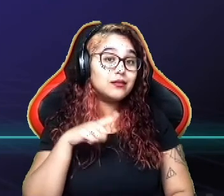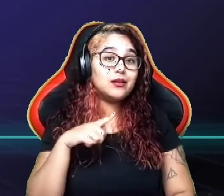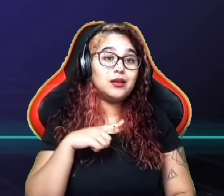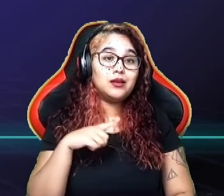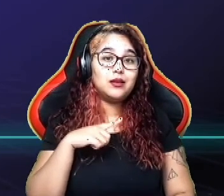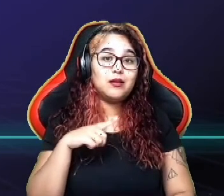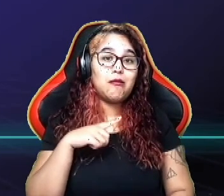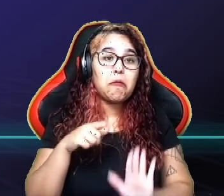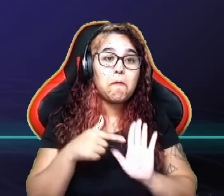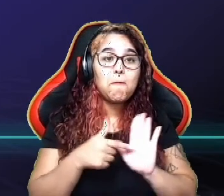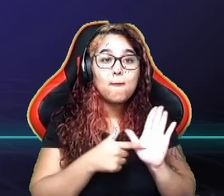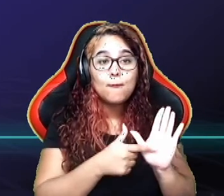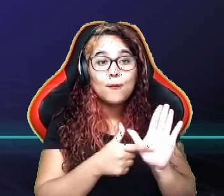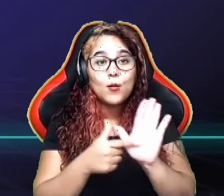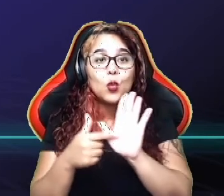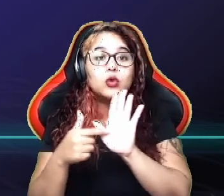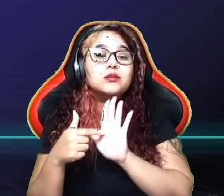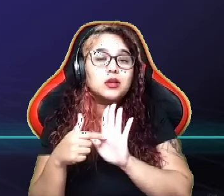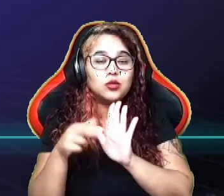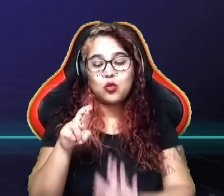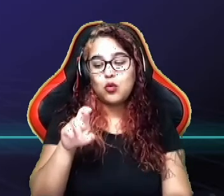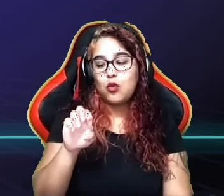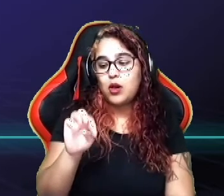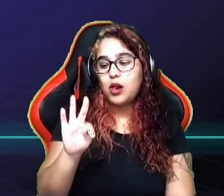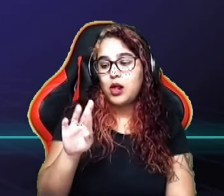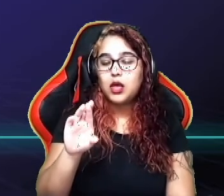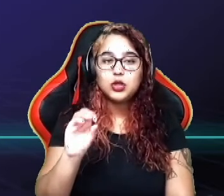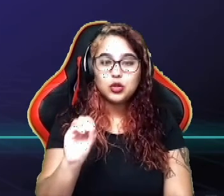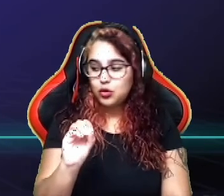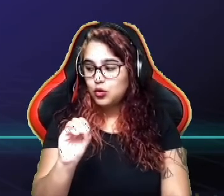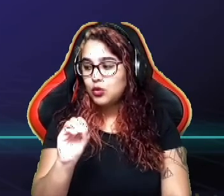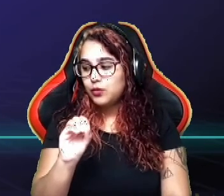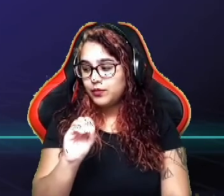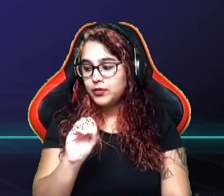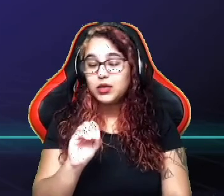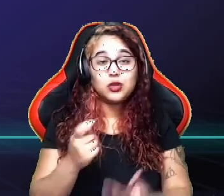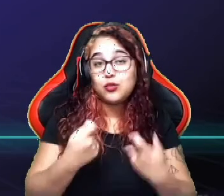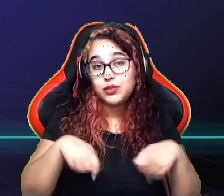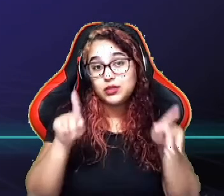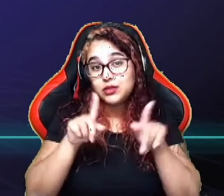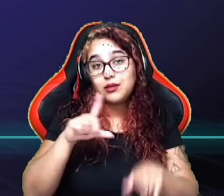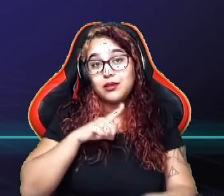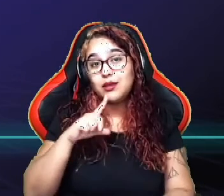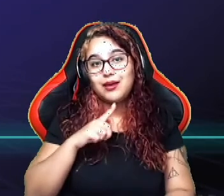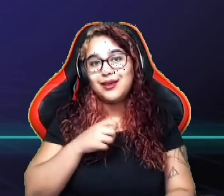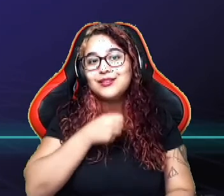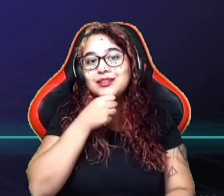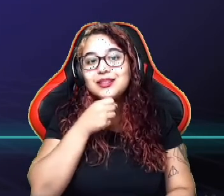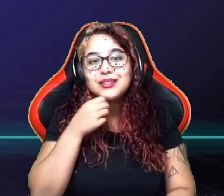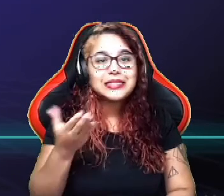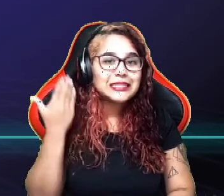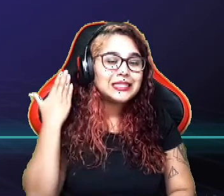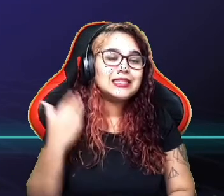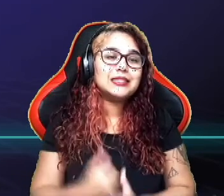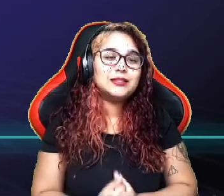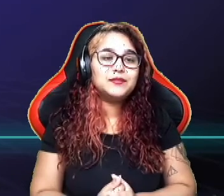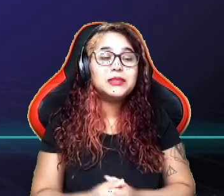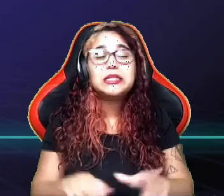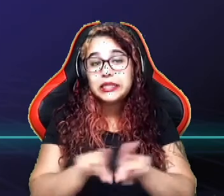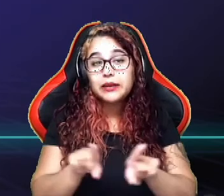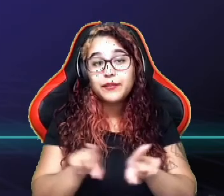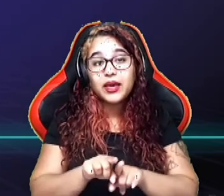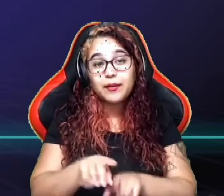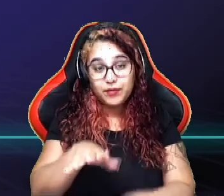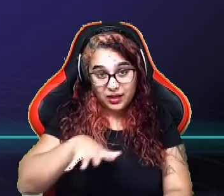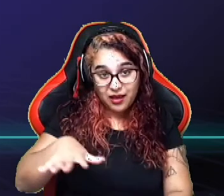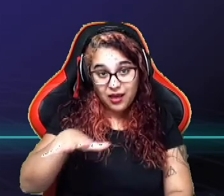that reproduce that whole retro environment without needing to have the old